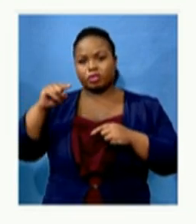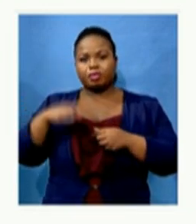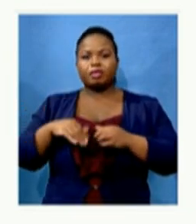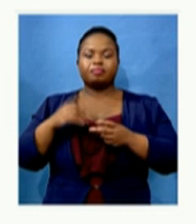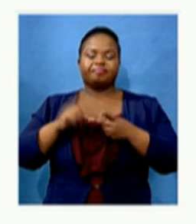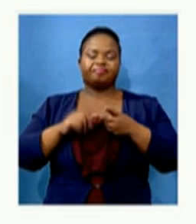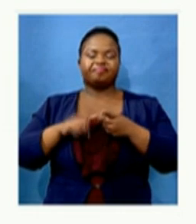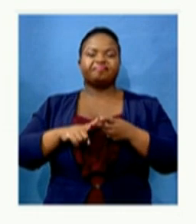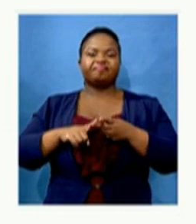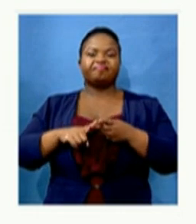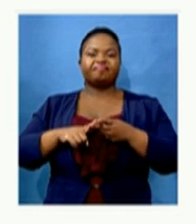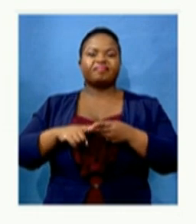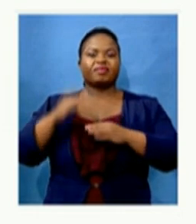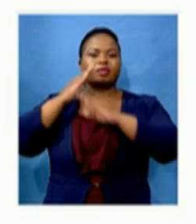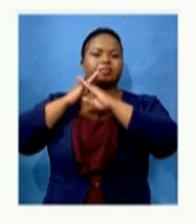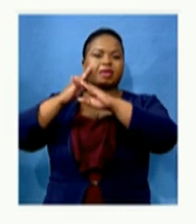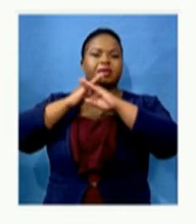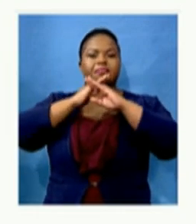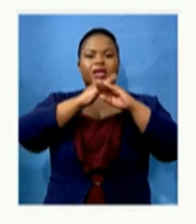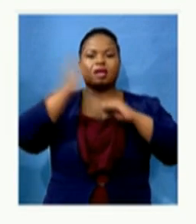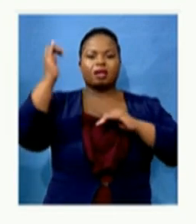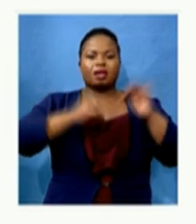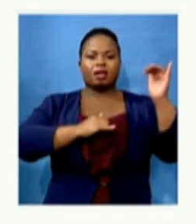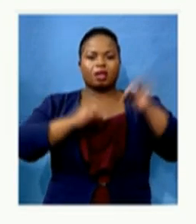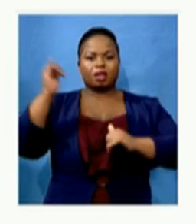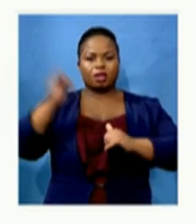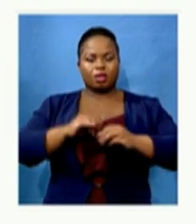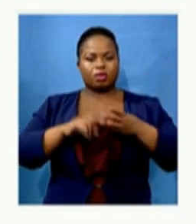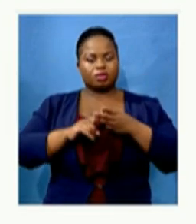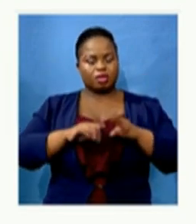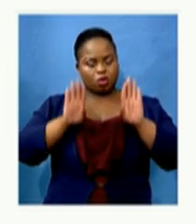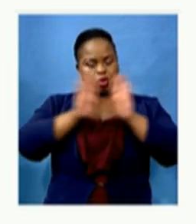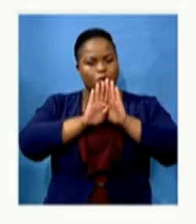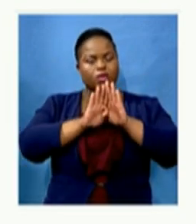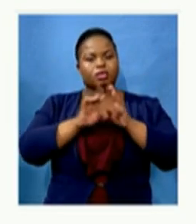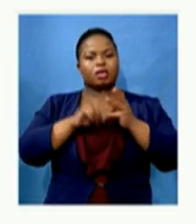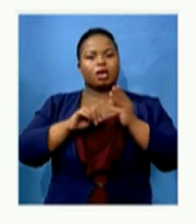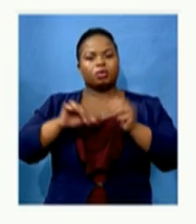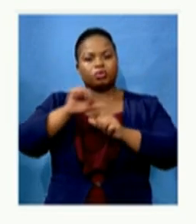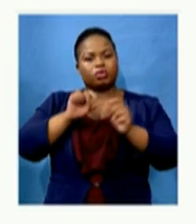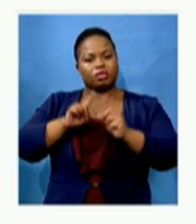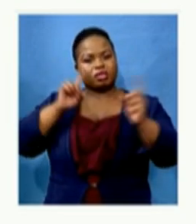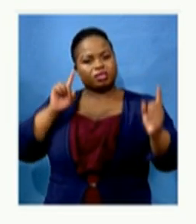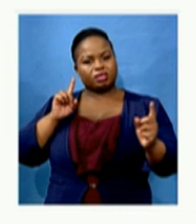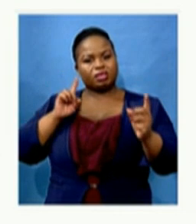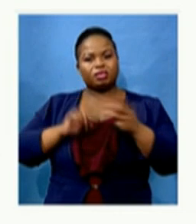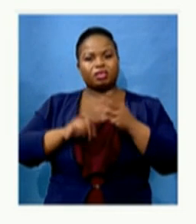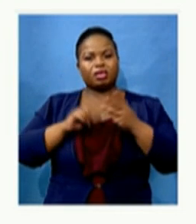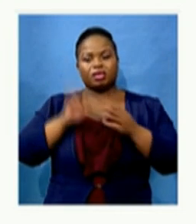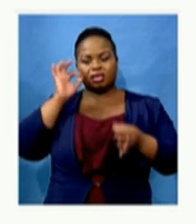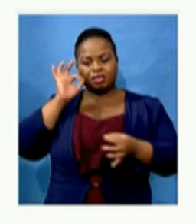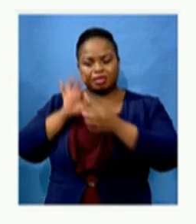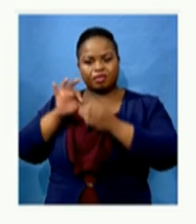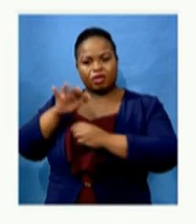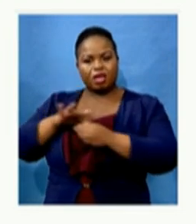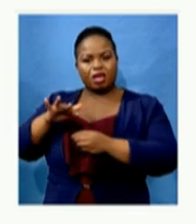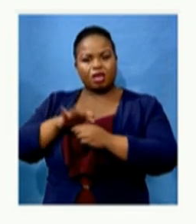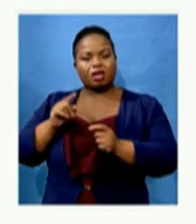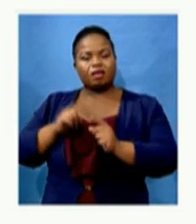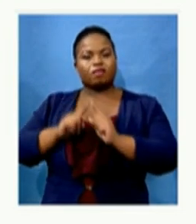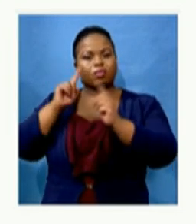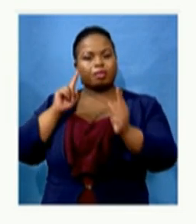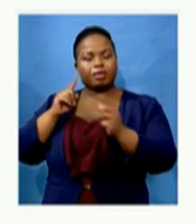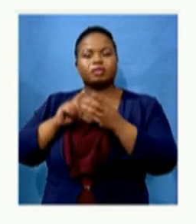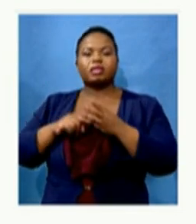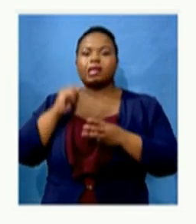a targeted lockdown, and a generalized lockdown. You can have targeted testing and contact tracing and mass testing and